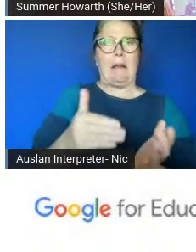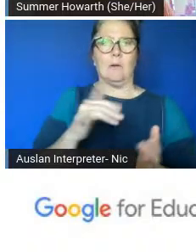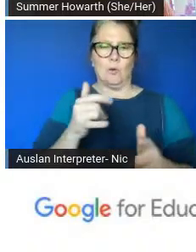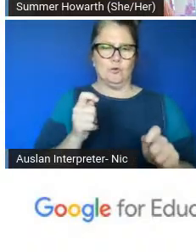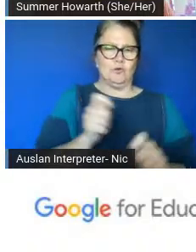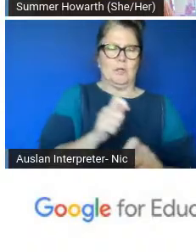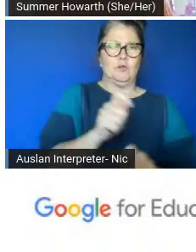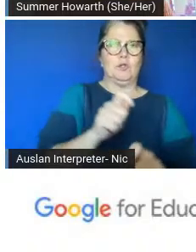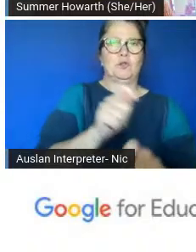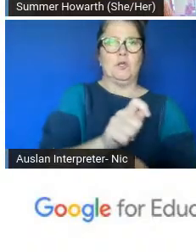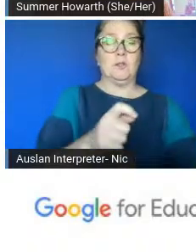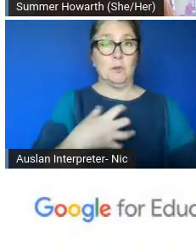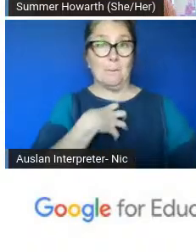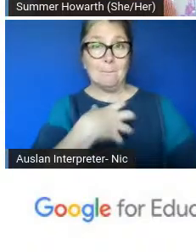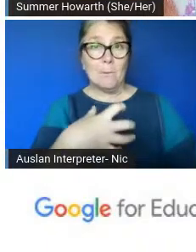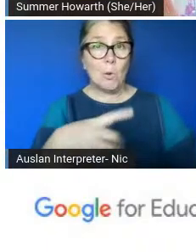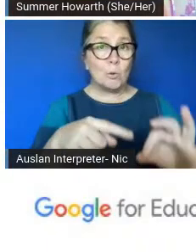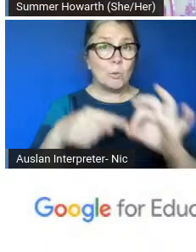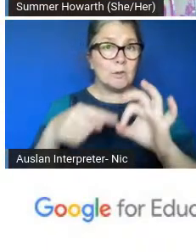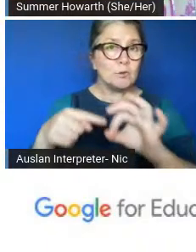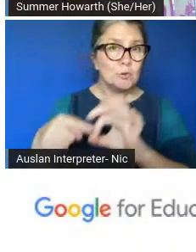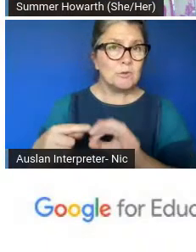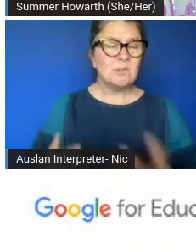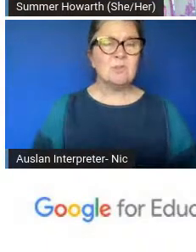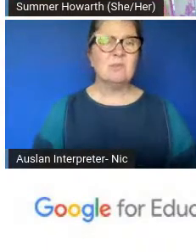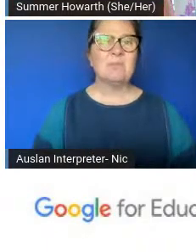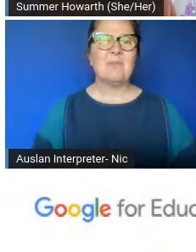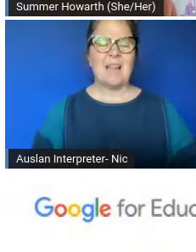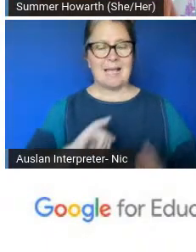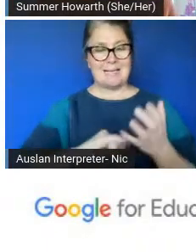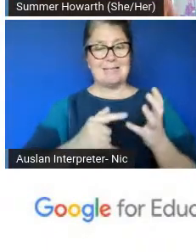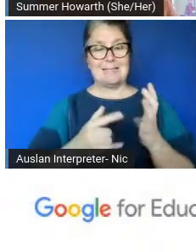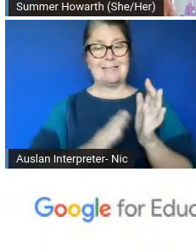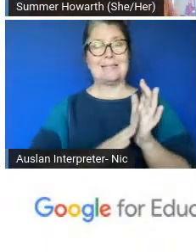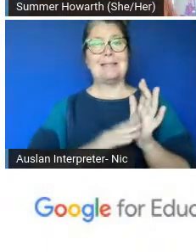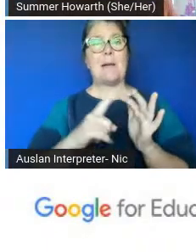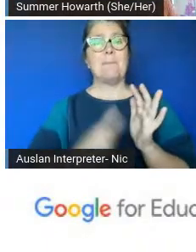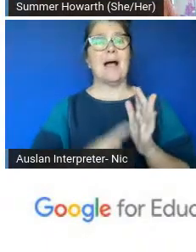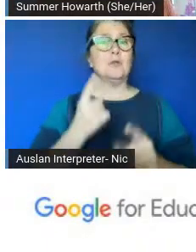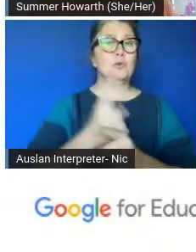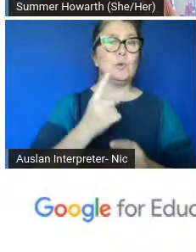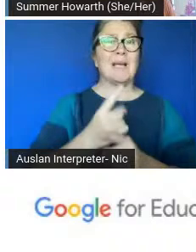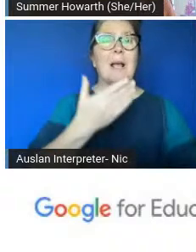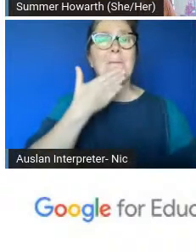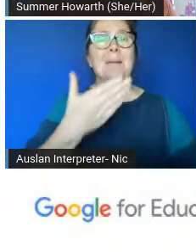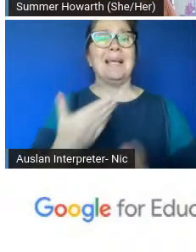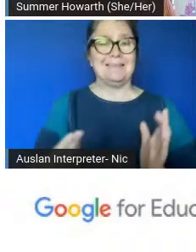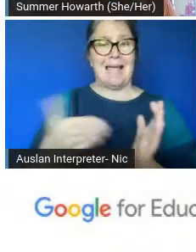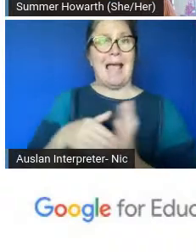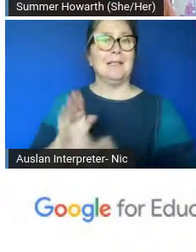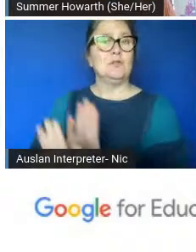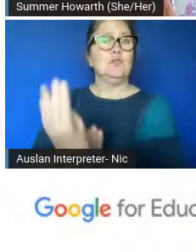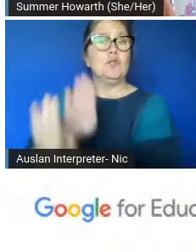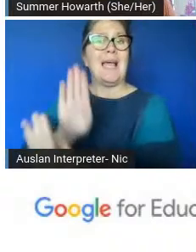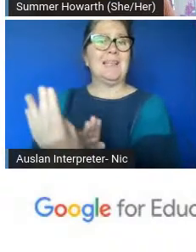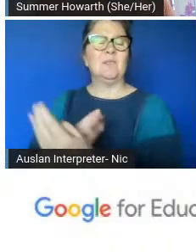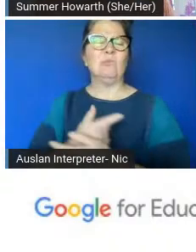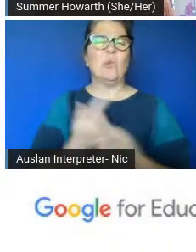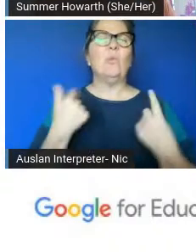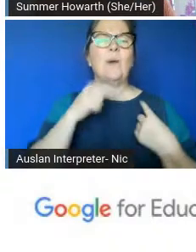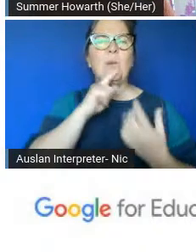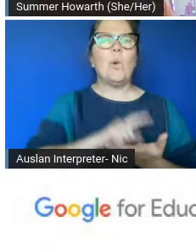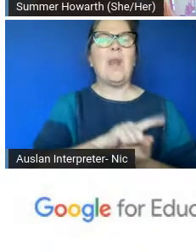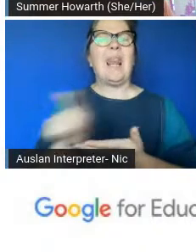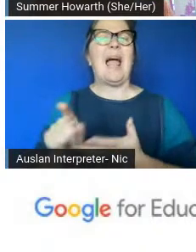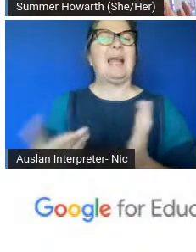Just make sure you pop them in the chat. And if there's questions that come up, Chris, as well, we can put those in the Google Classroom as